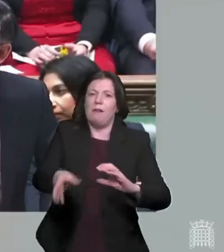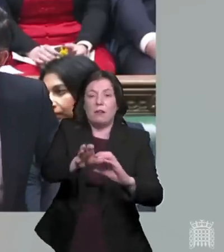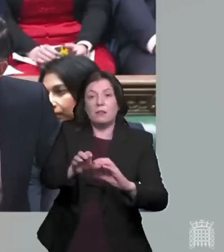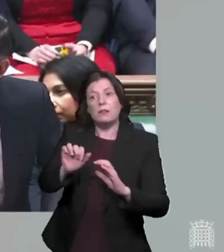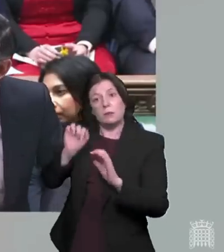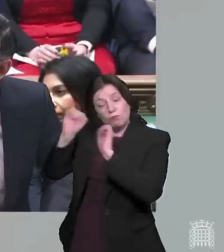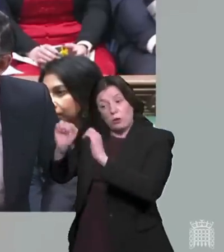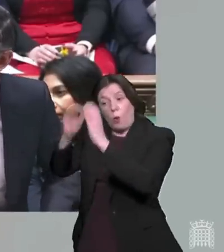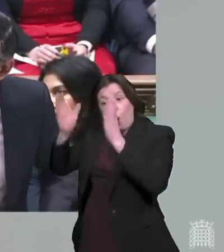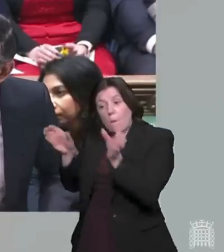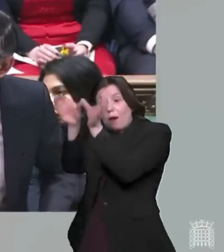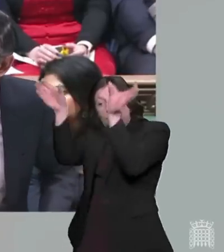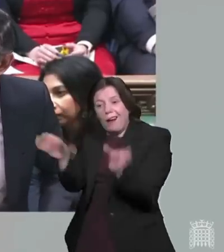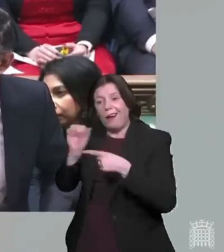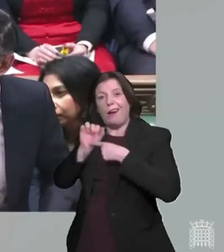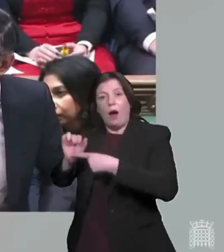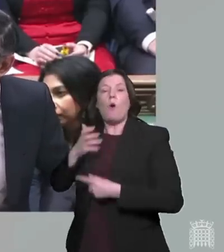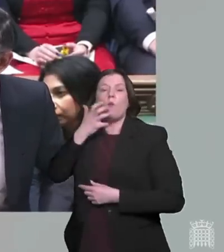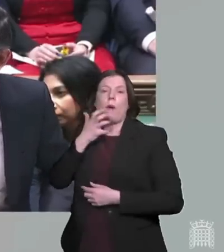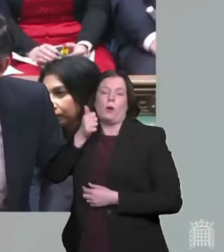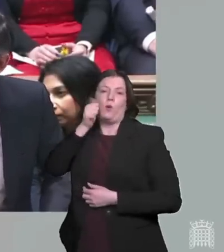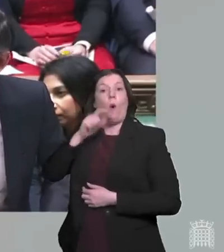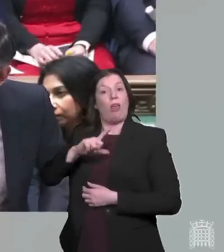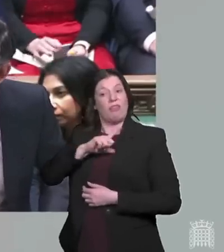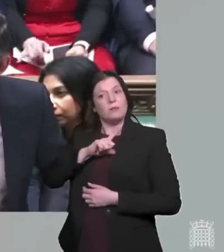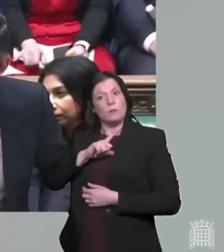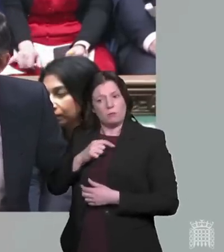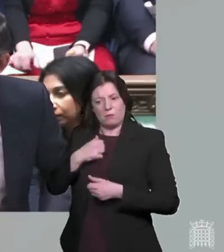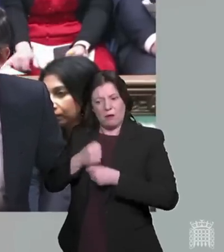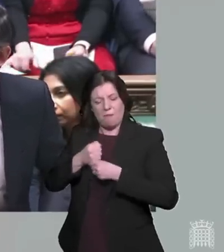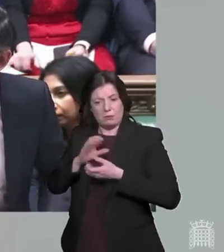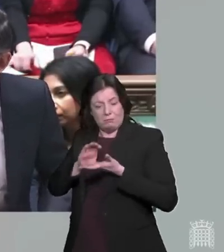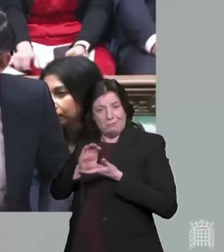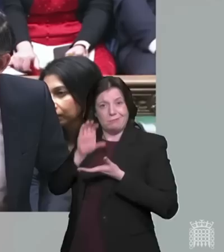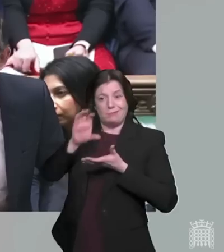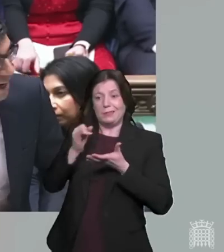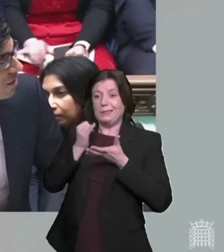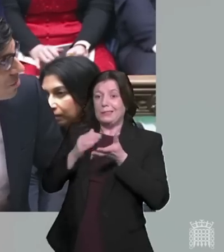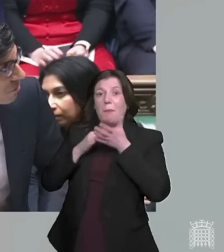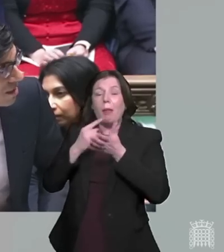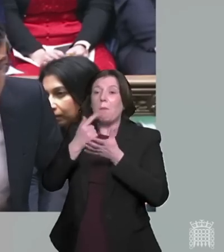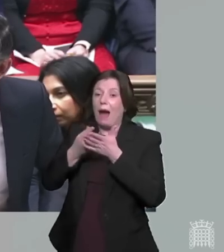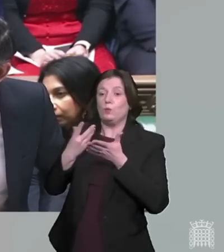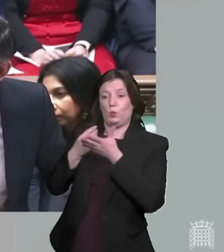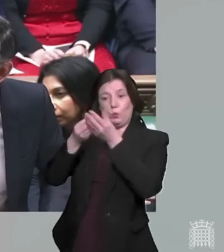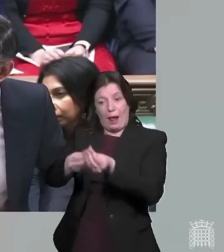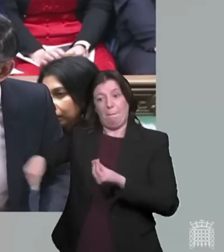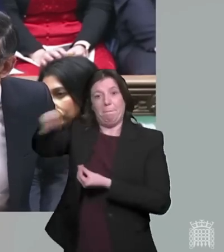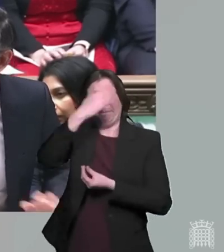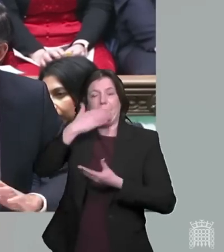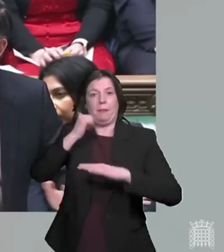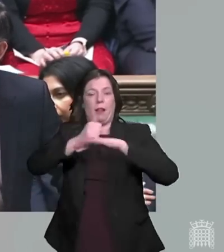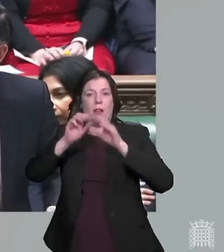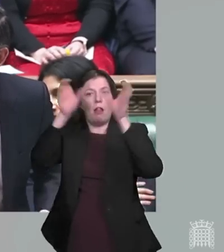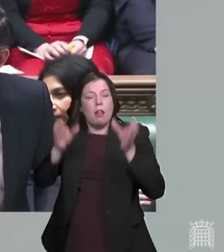agree with her, it is important, which is why this government has allocated over £6 billion over this Parliament. And the new schemes that we've just put in place will